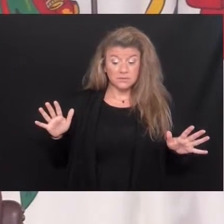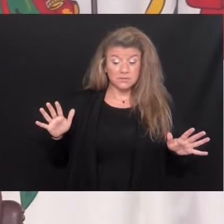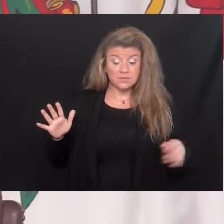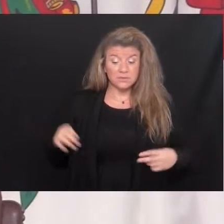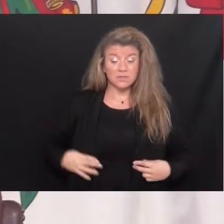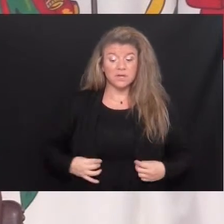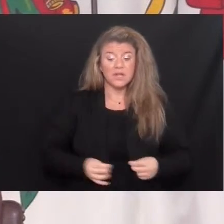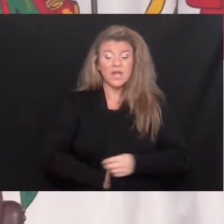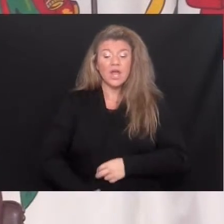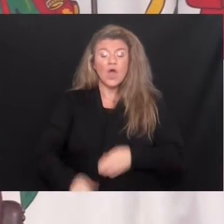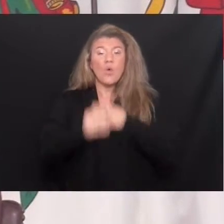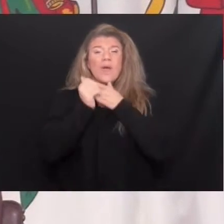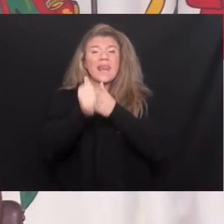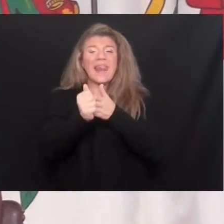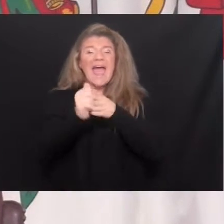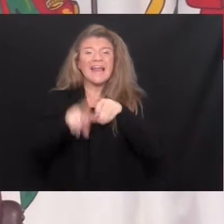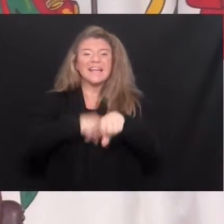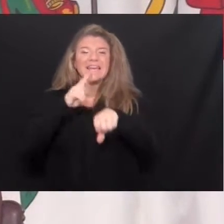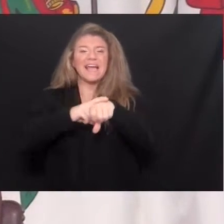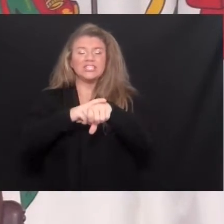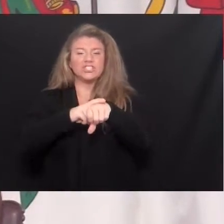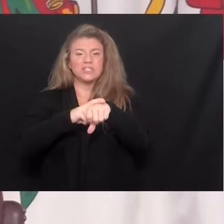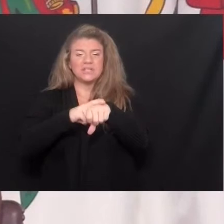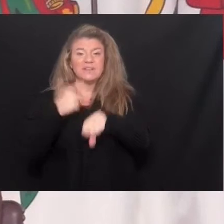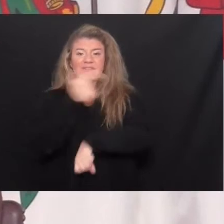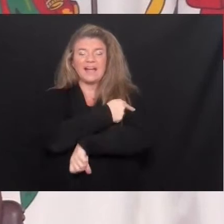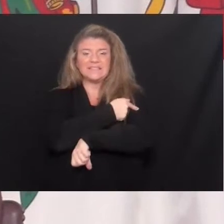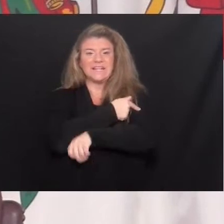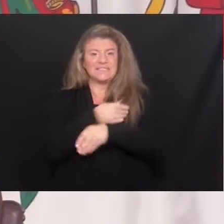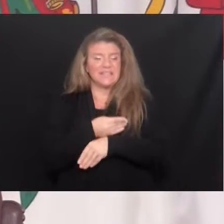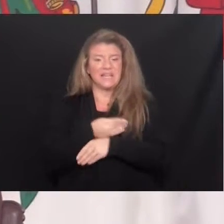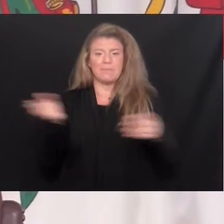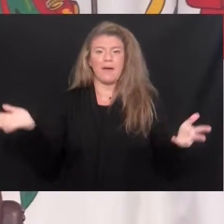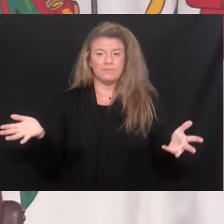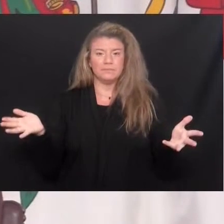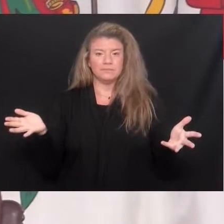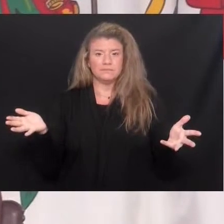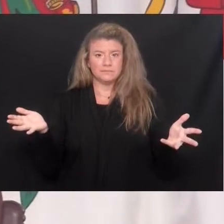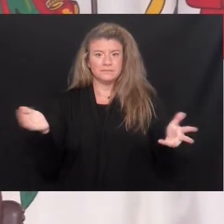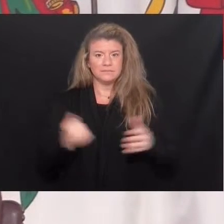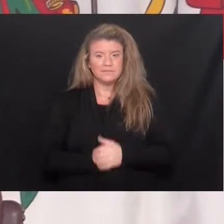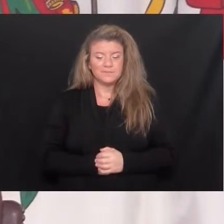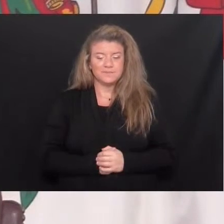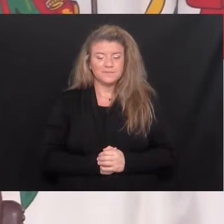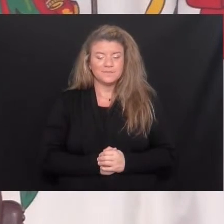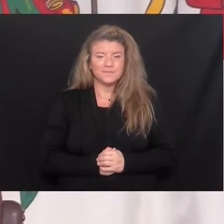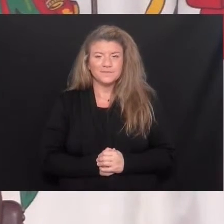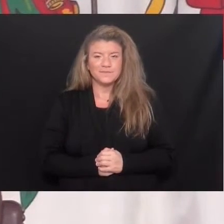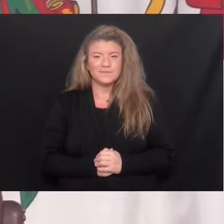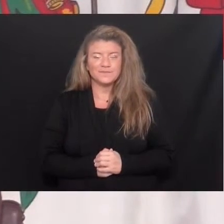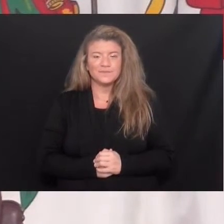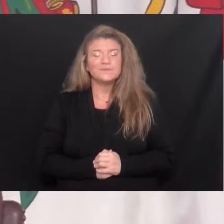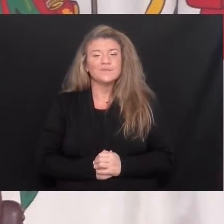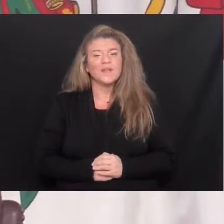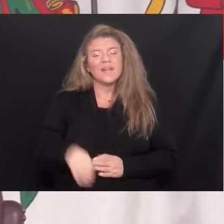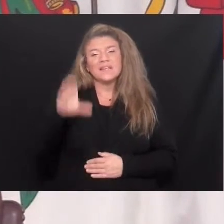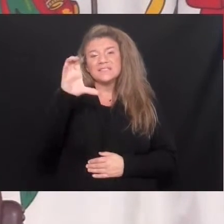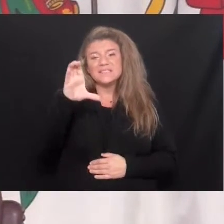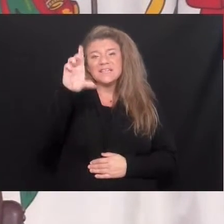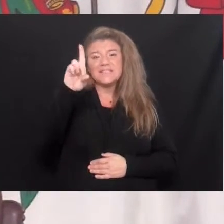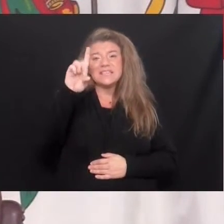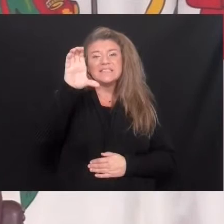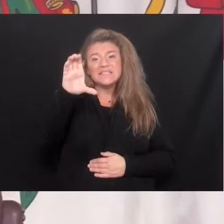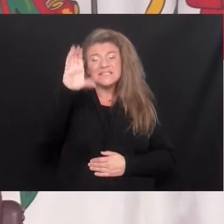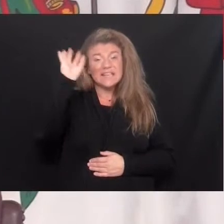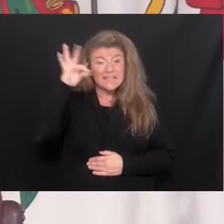We led the nation in getting out our vaccines, did we not? Now, the CDC and the